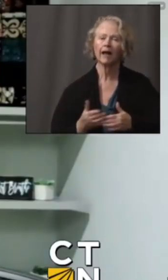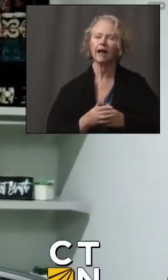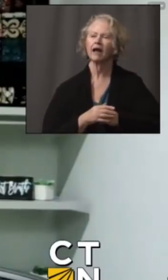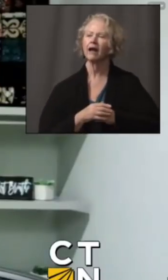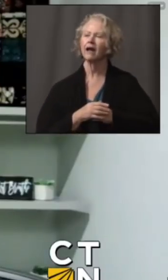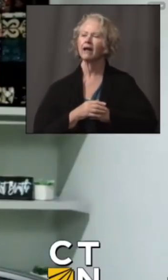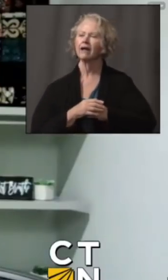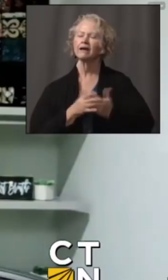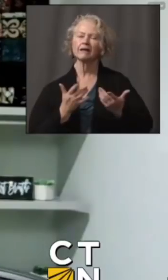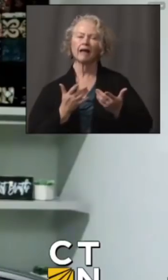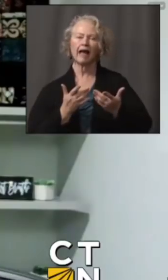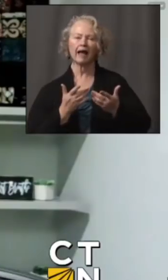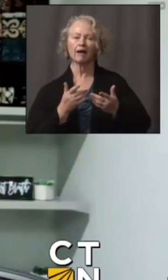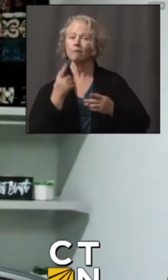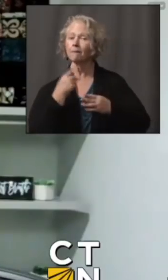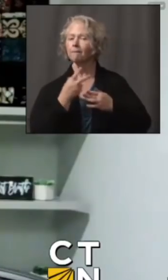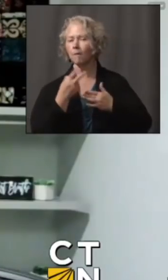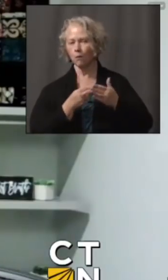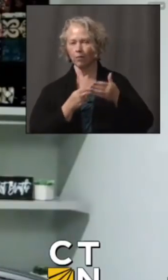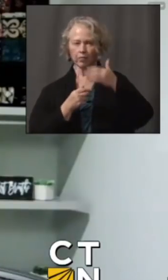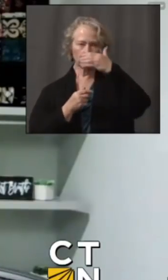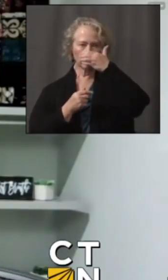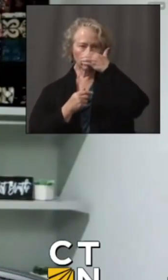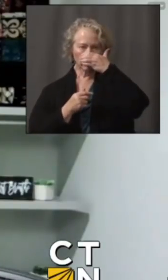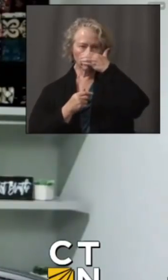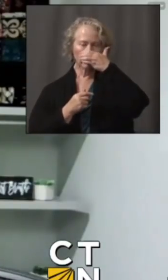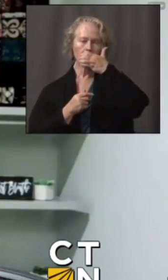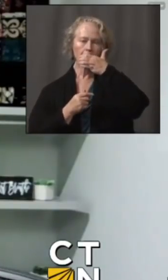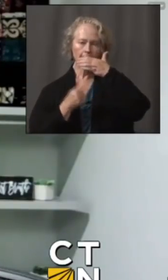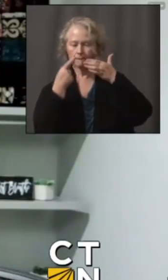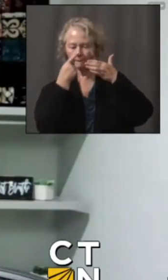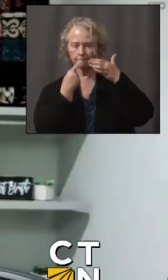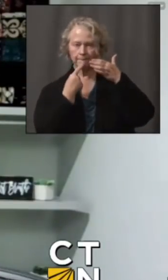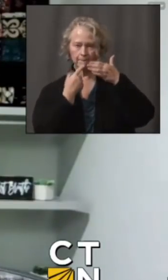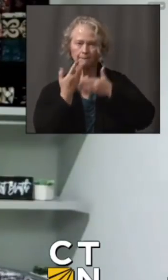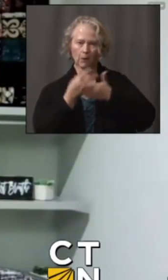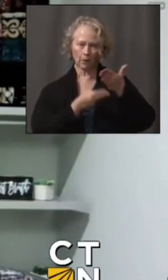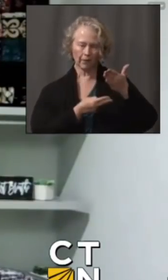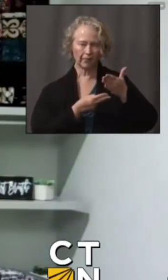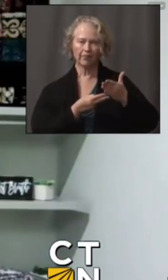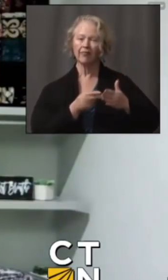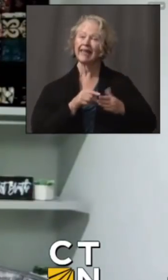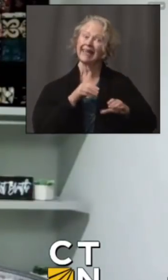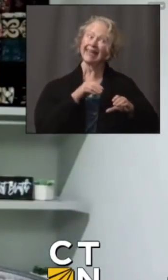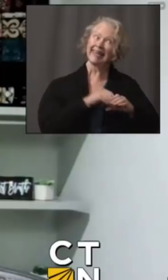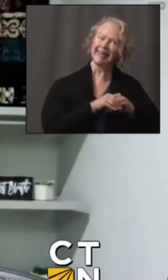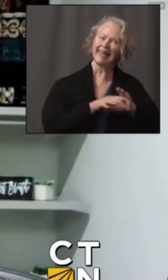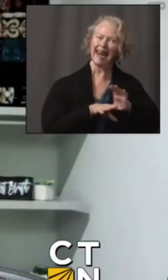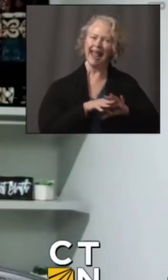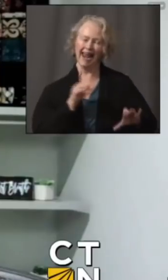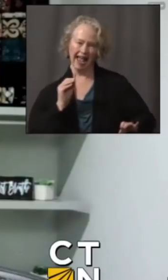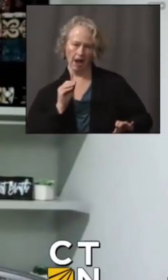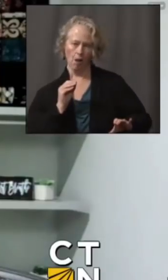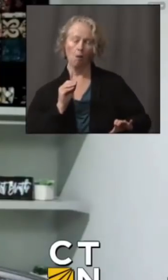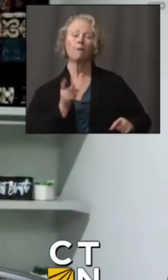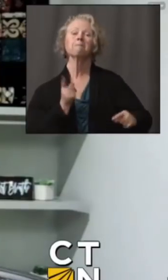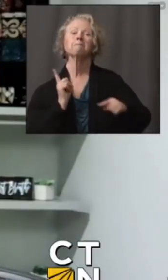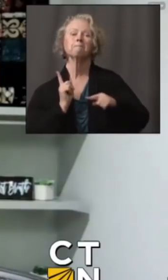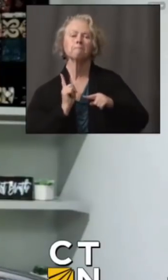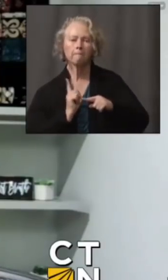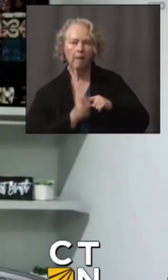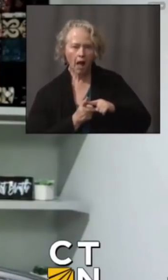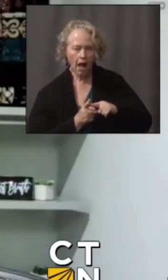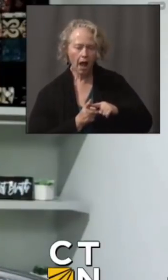to cover your nose and your mouth. Again, inside, outside, it is not in lieu of social distancing. So you still also